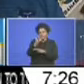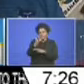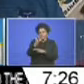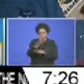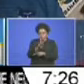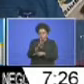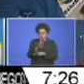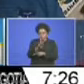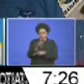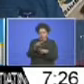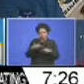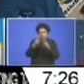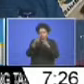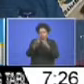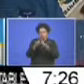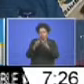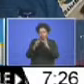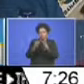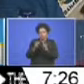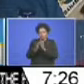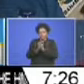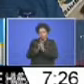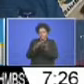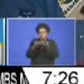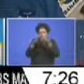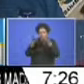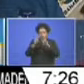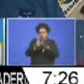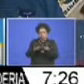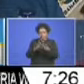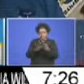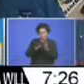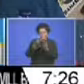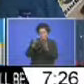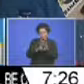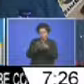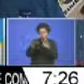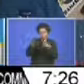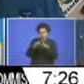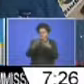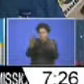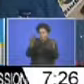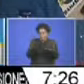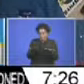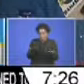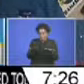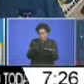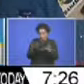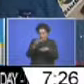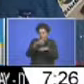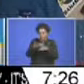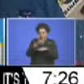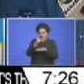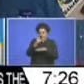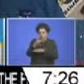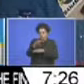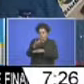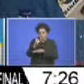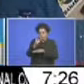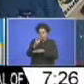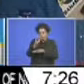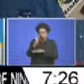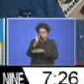to Junkanoo. The event on December 1st here at the backyard on JFK will be a great